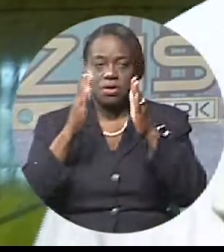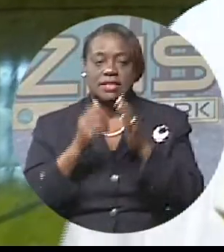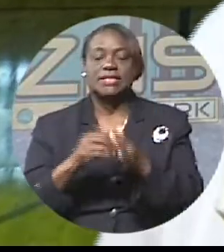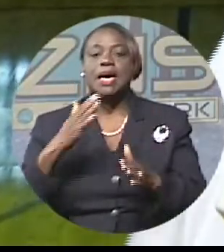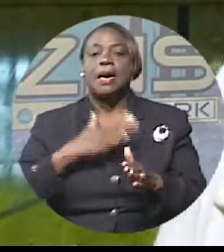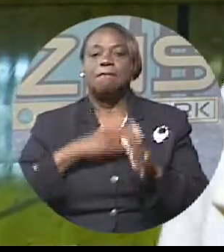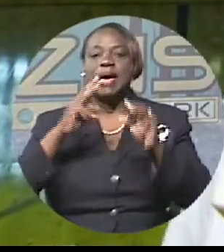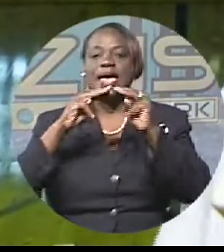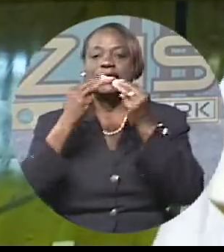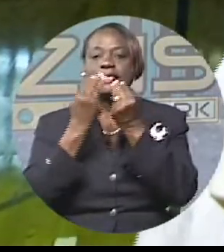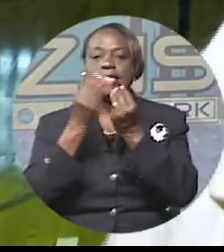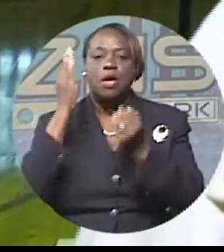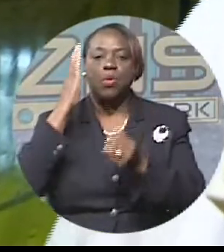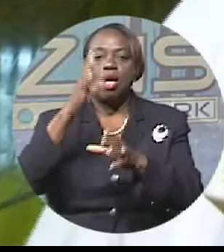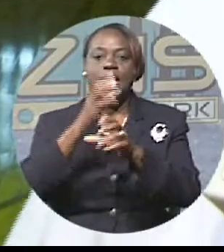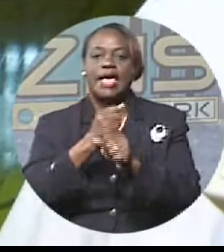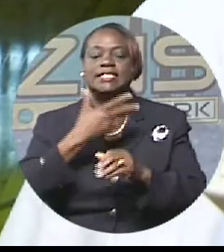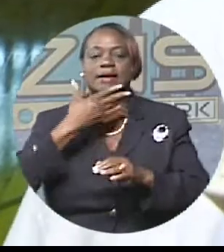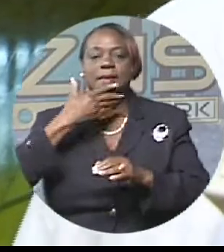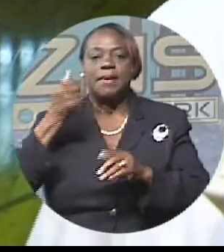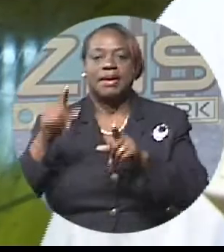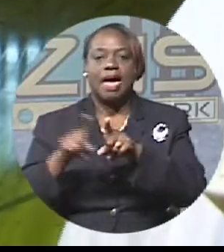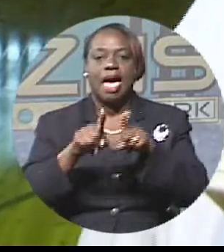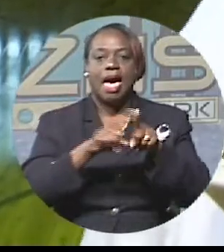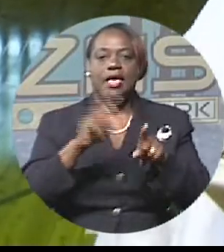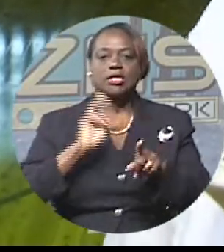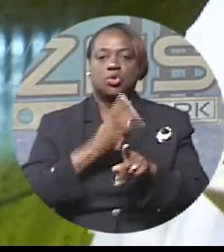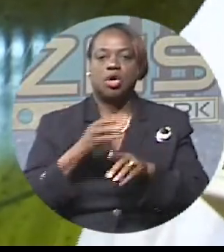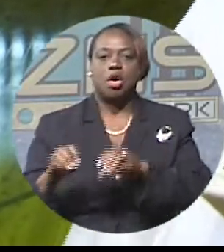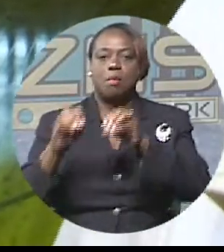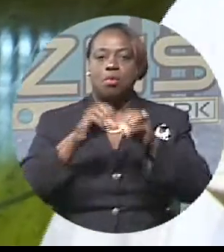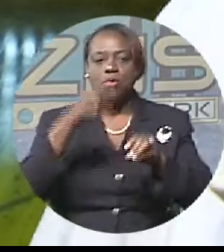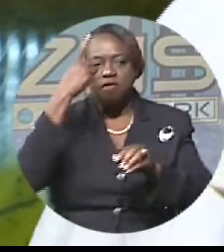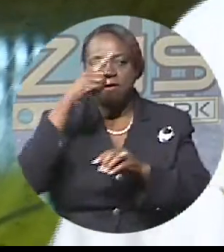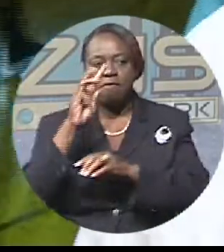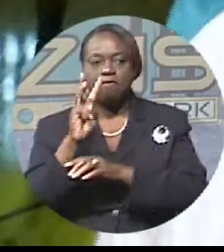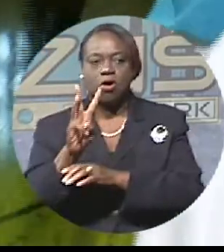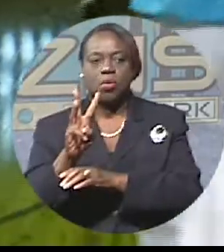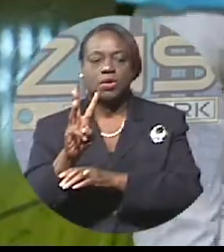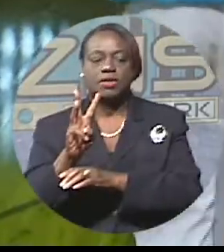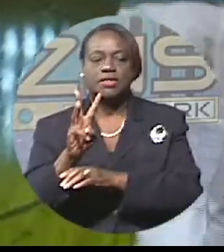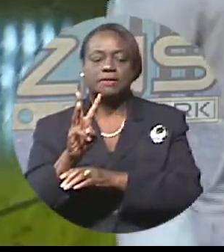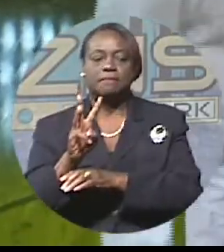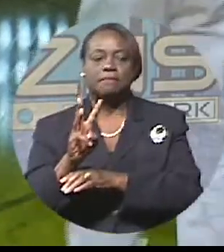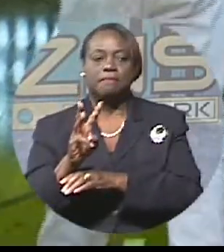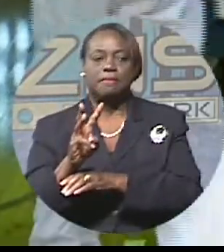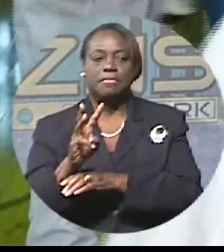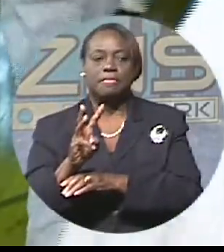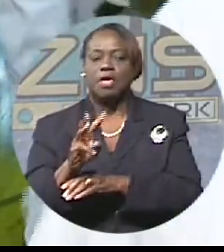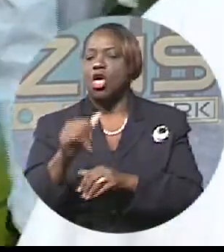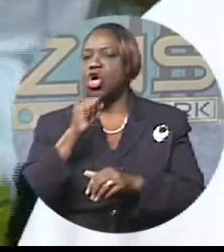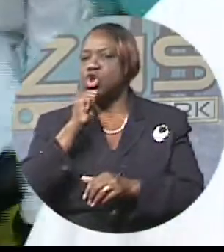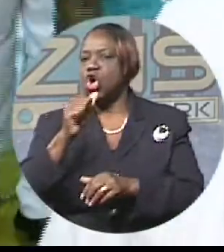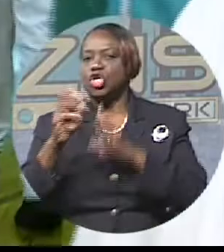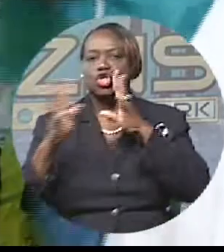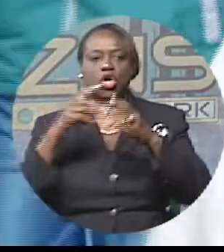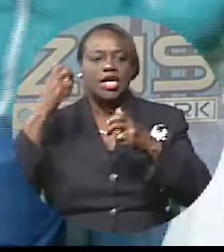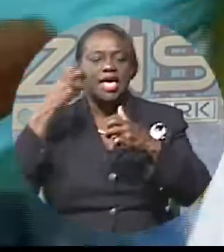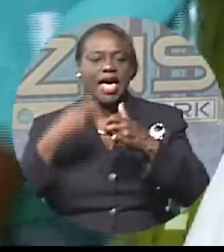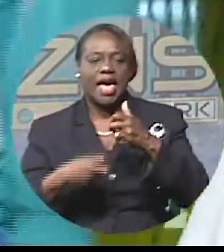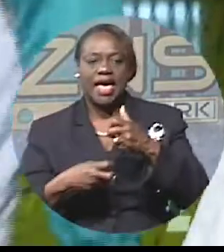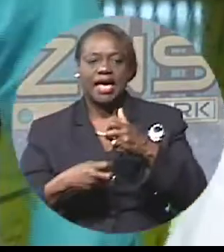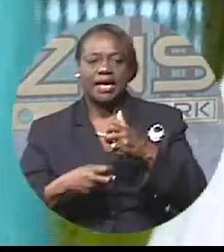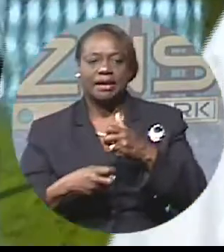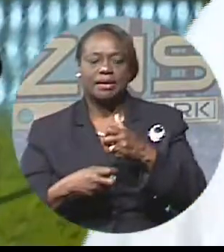better as we go forward in this Hugh Campbell session. You know, I didn't really come to compete. Not saying talking hard or bragging, but I didn't just come